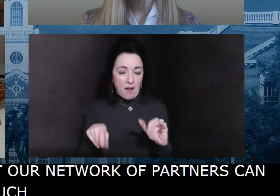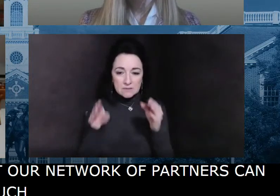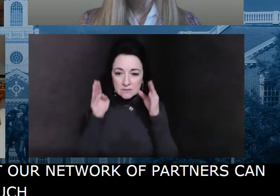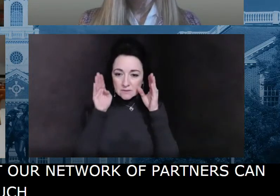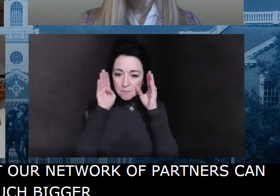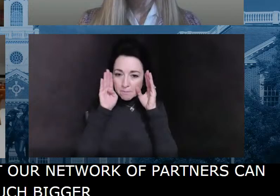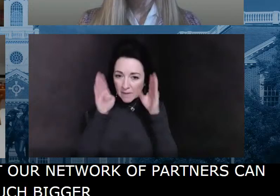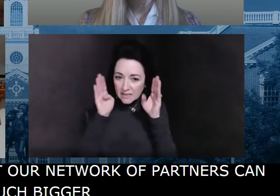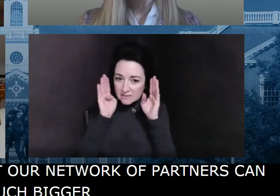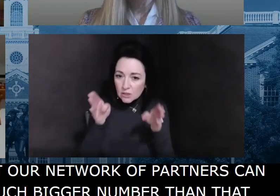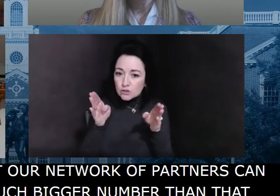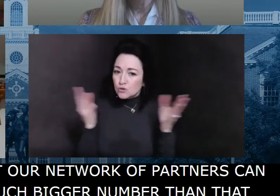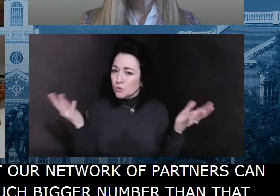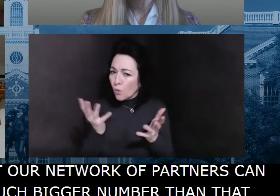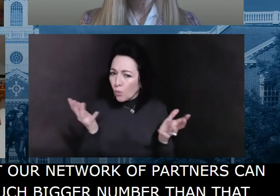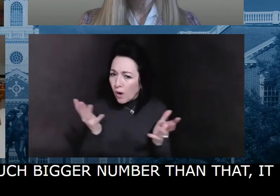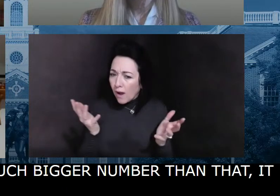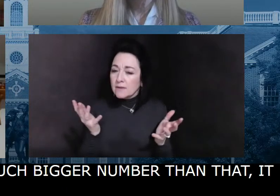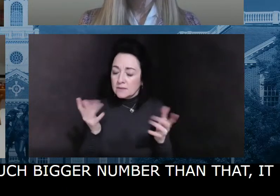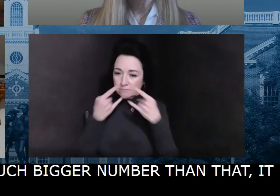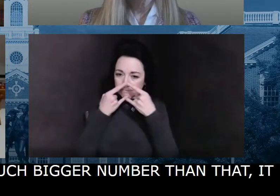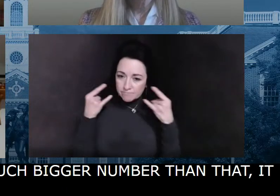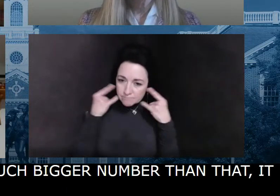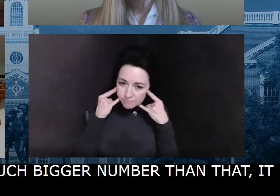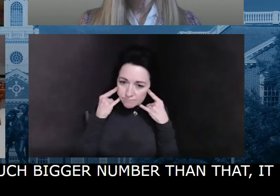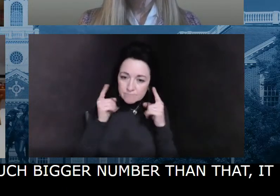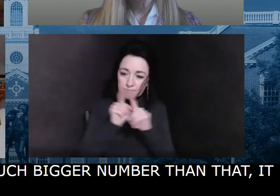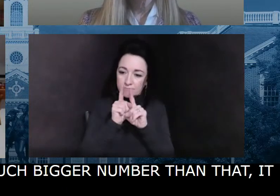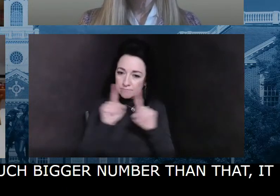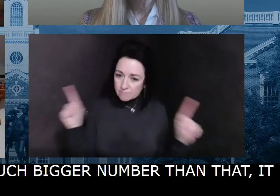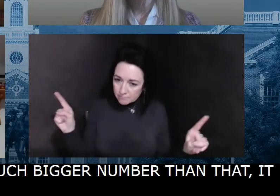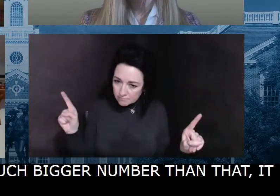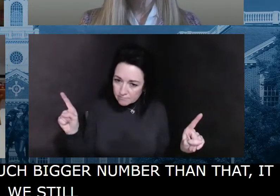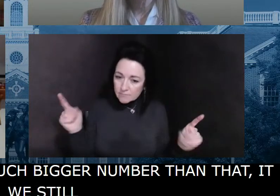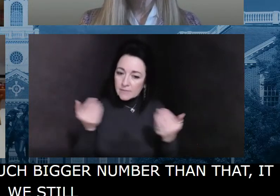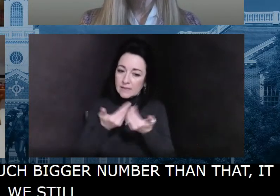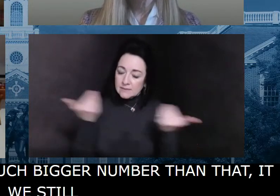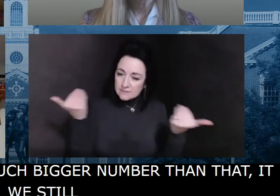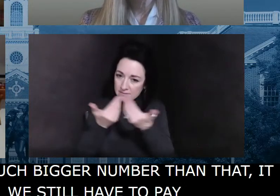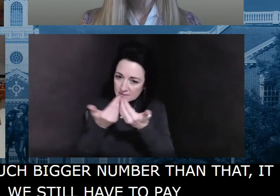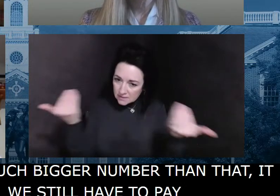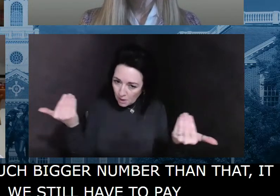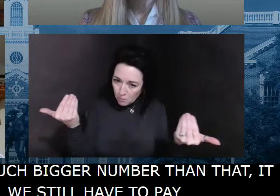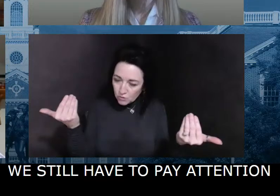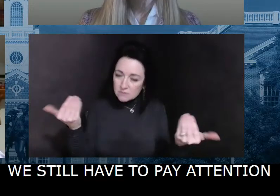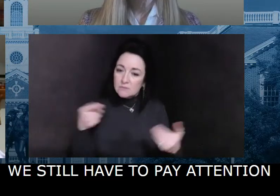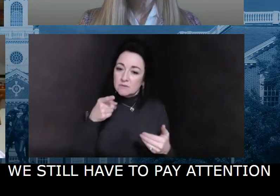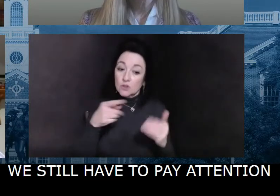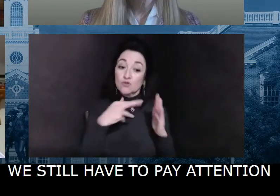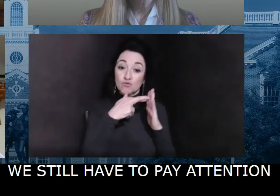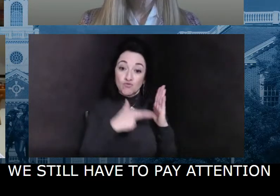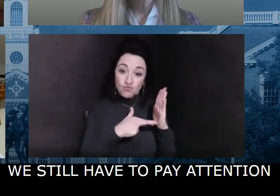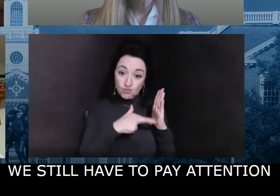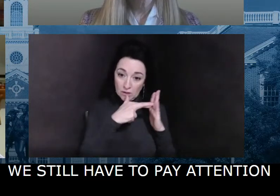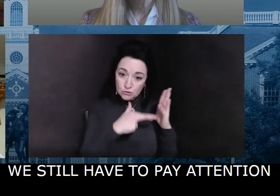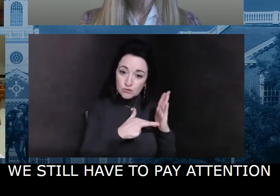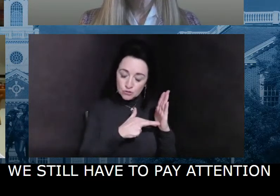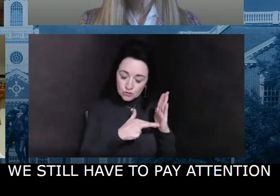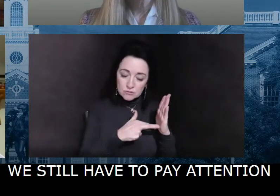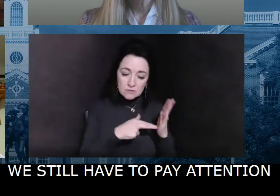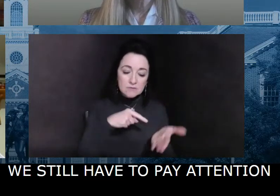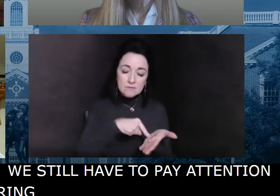to protective measures, mitigation, wearing the mask, social distancing, sign up for our COVID